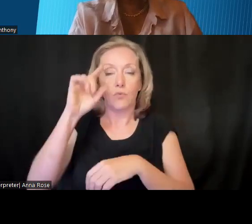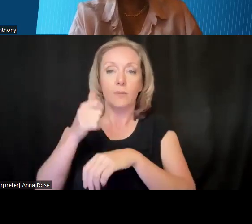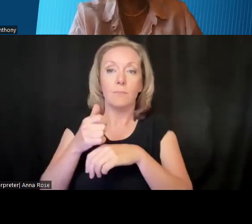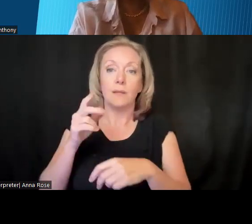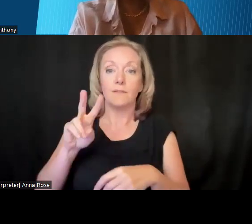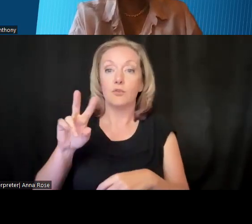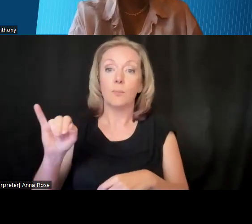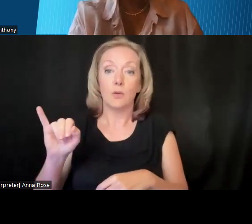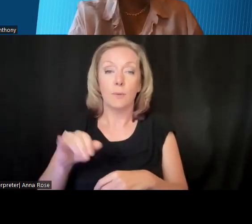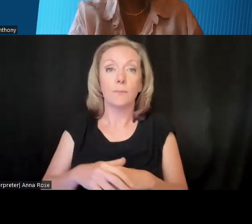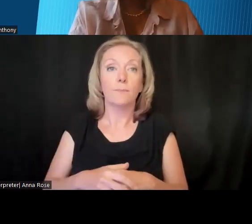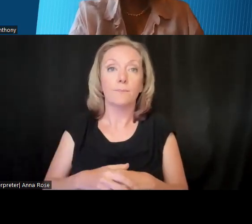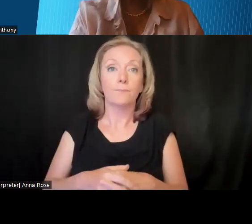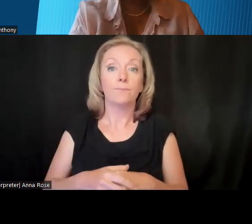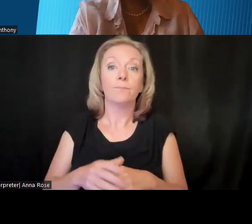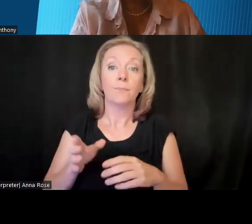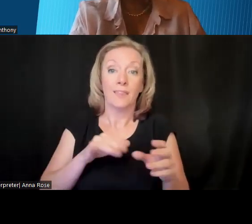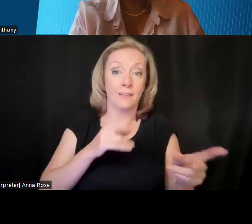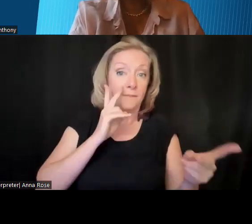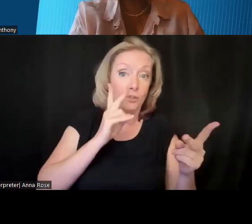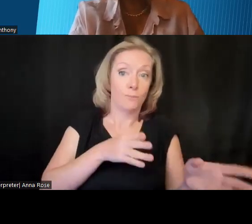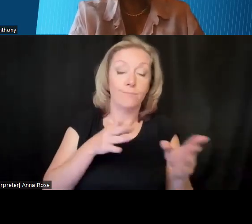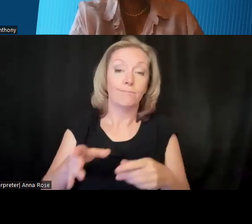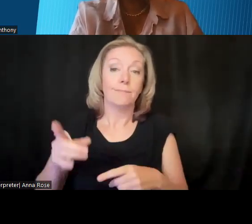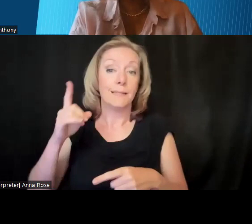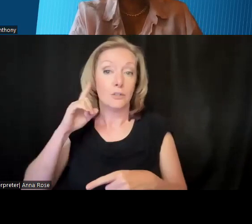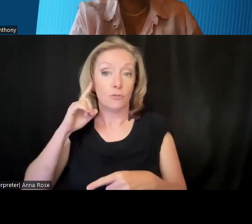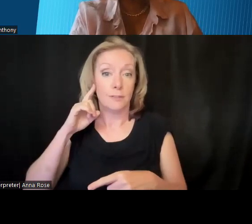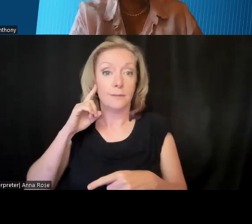a vision status. From a hearing impairment, we've already talked